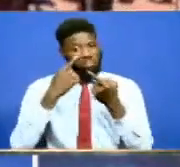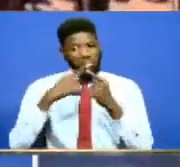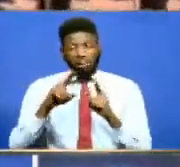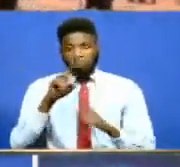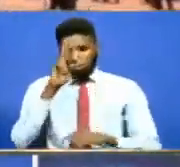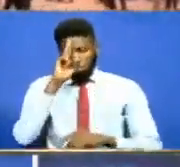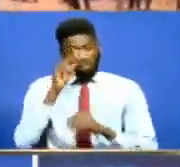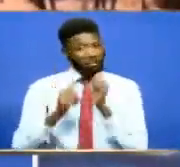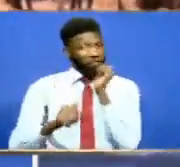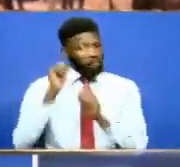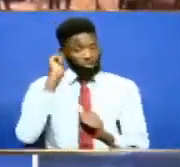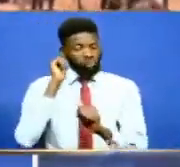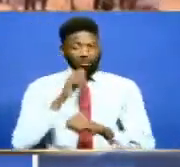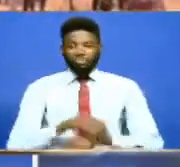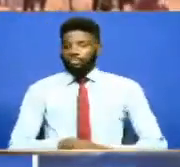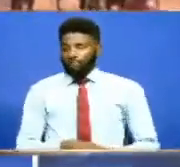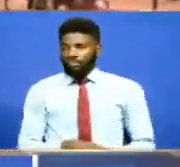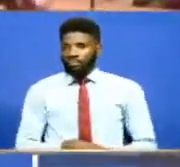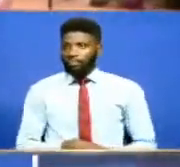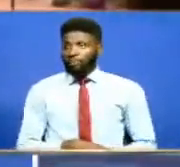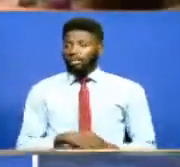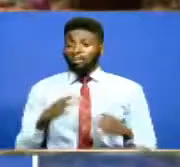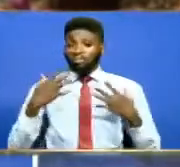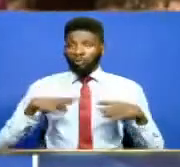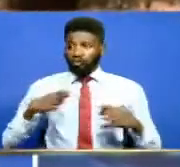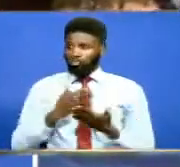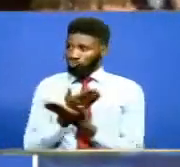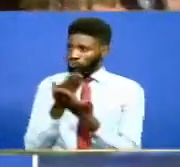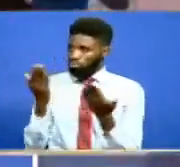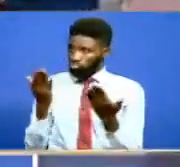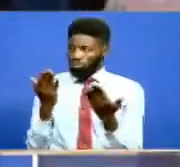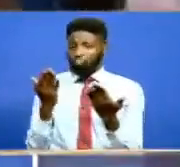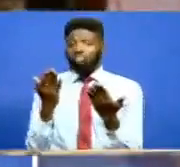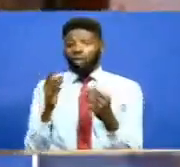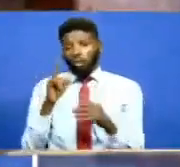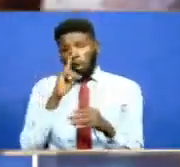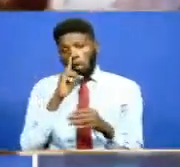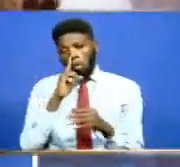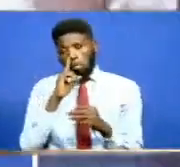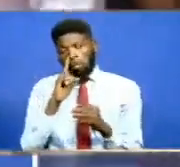officers stood their ground. The congregates would be forced to leave.